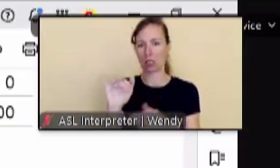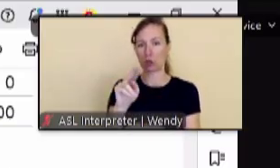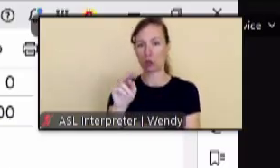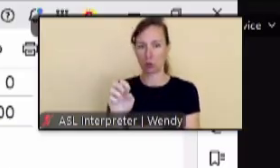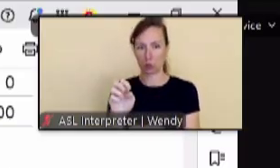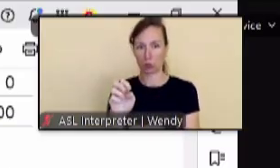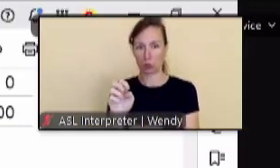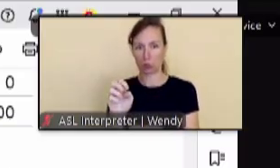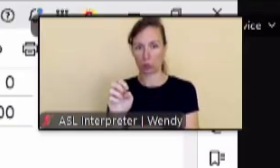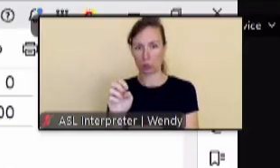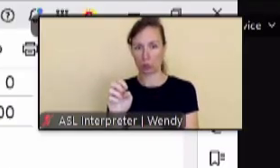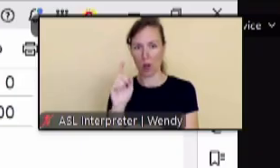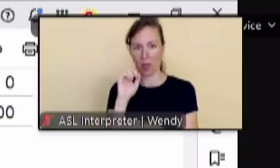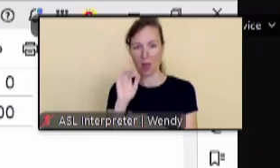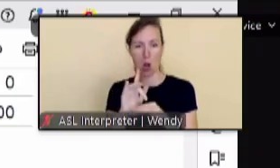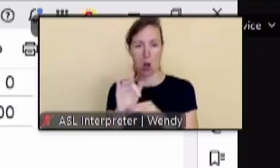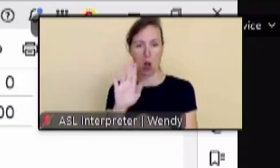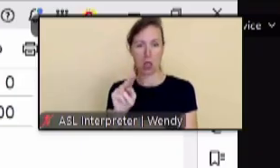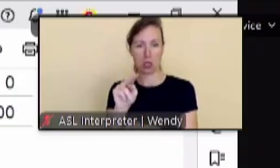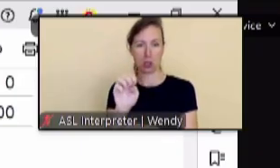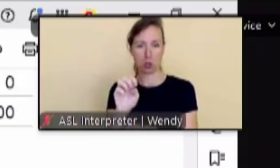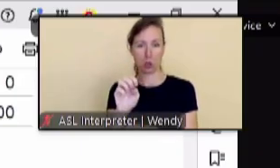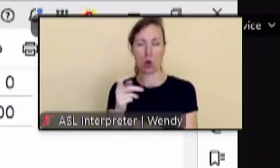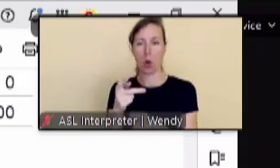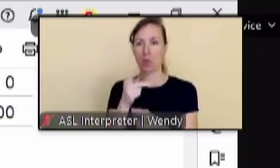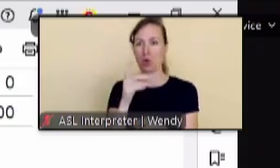we're anticipating that to be completed.